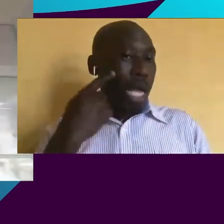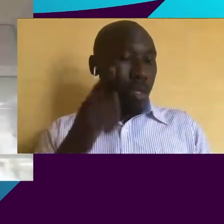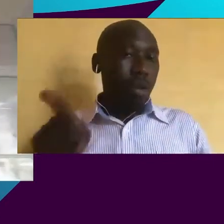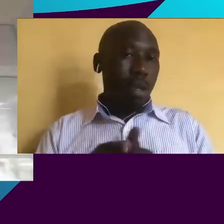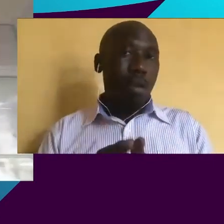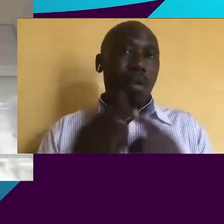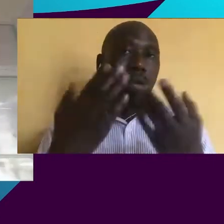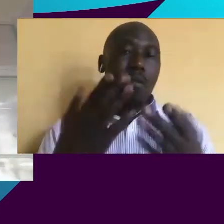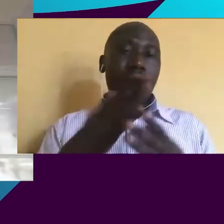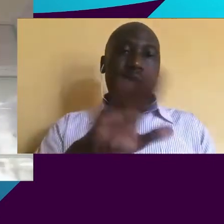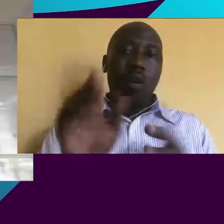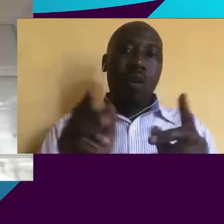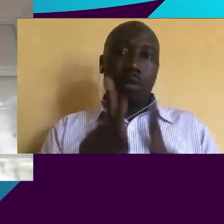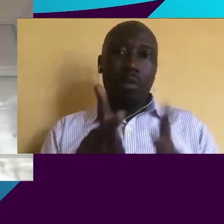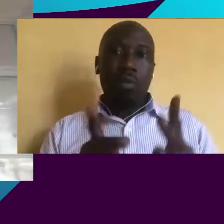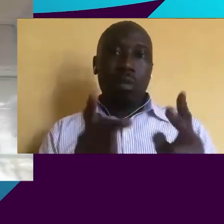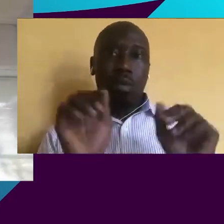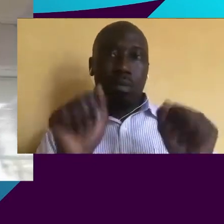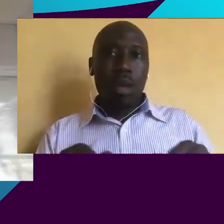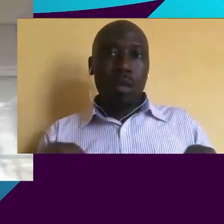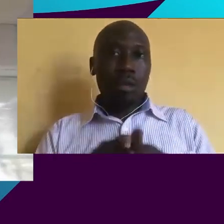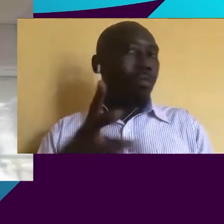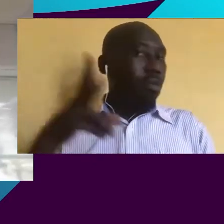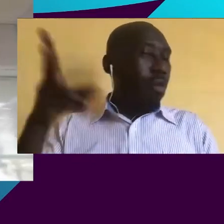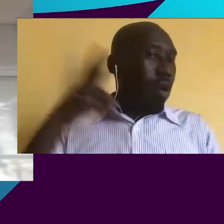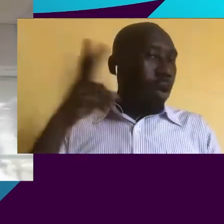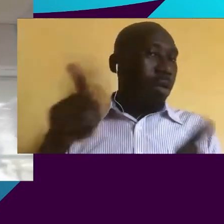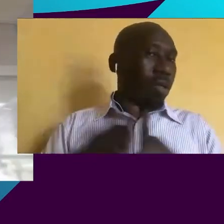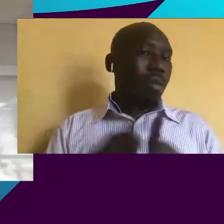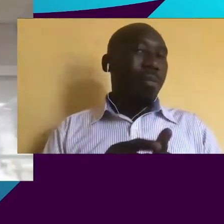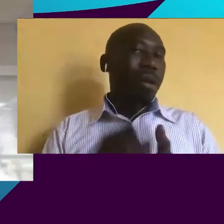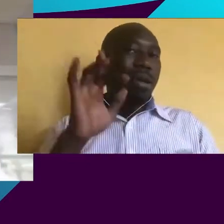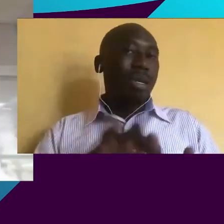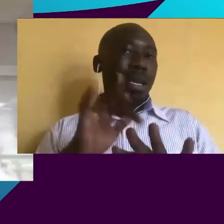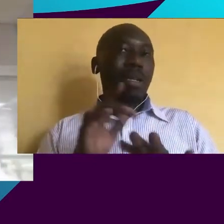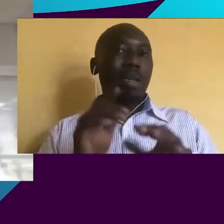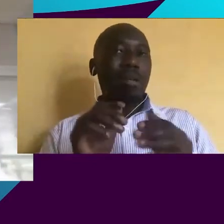about a very touchy subject of sexual harassment.